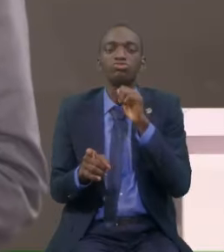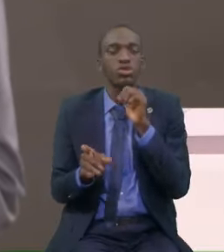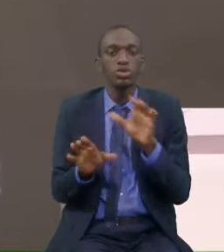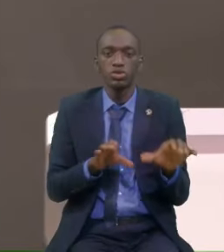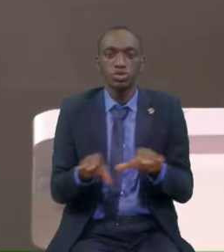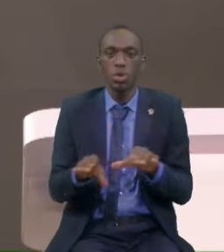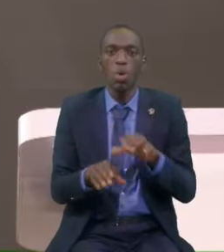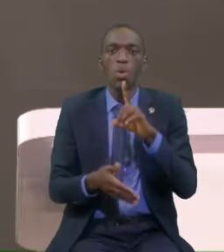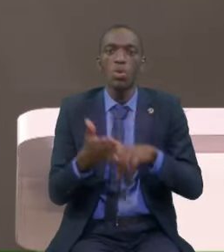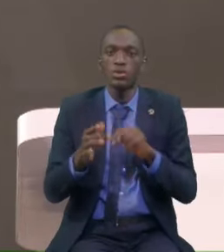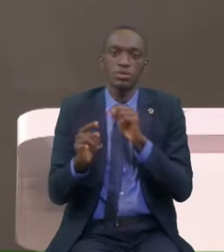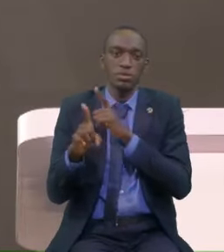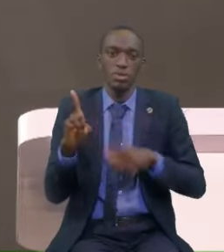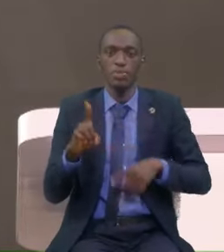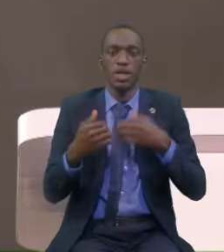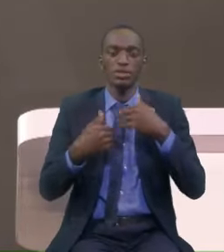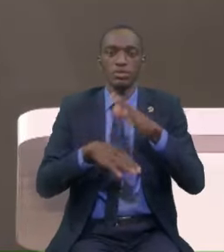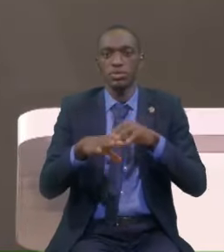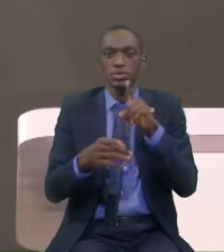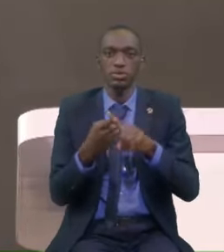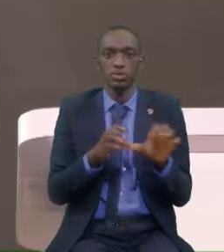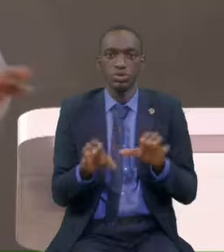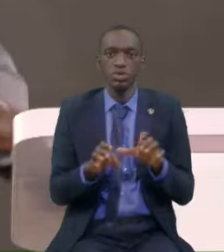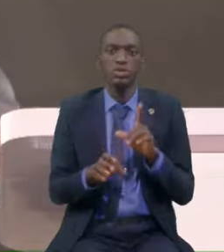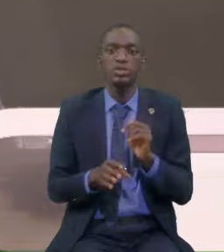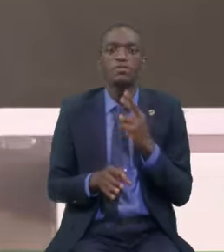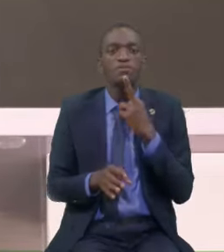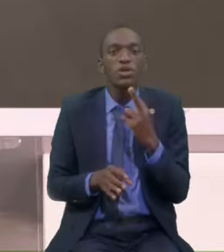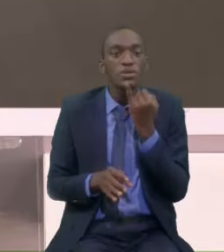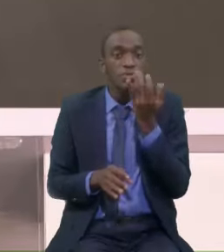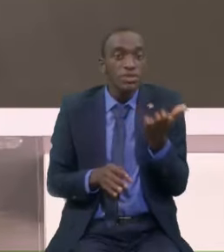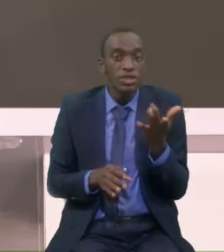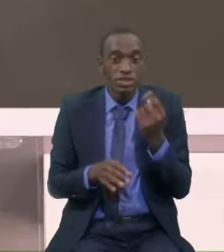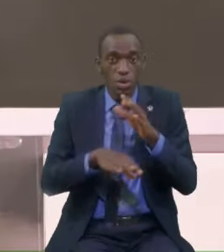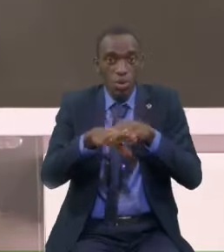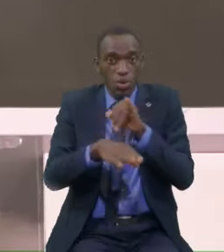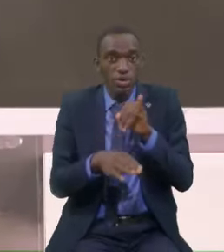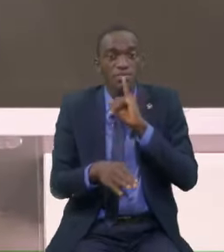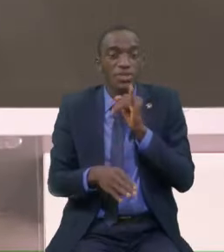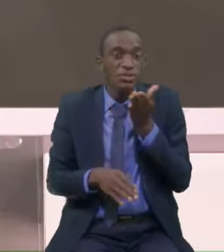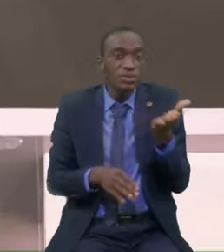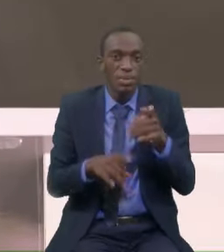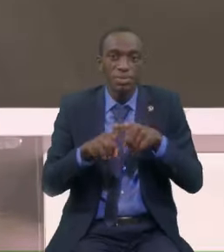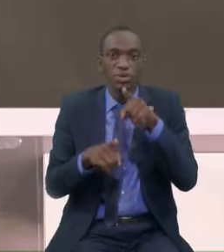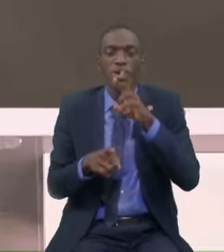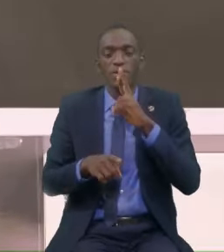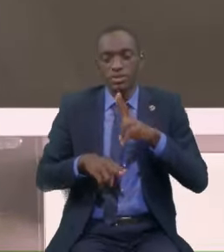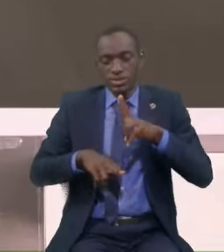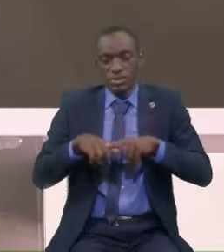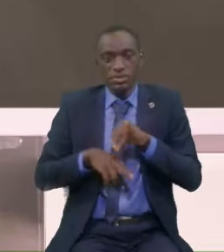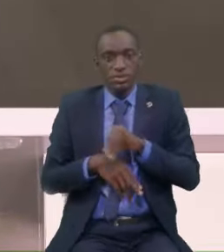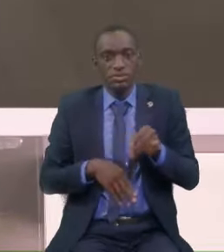The voice is there. The calling is there. But you are sitting down here. You are